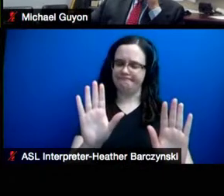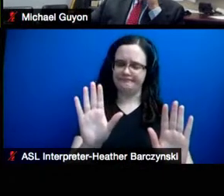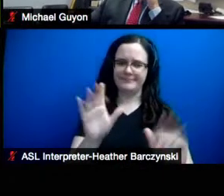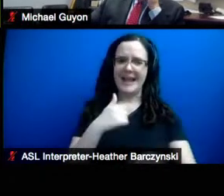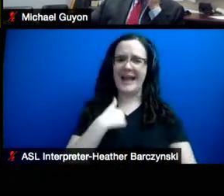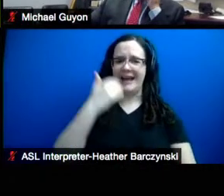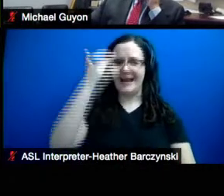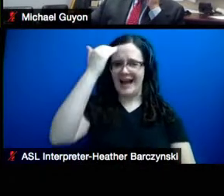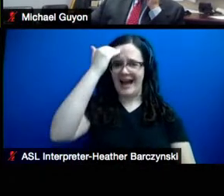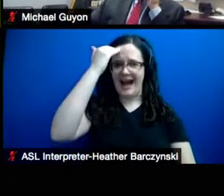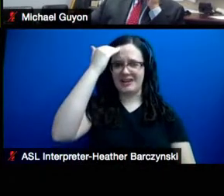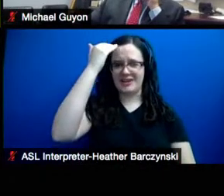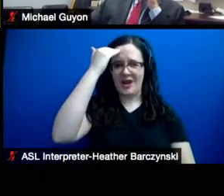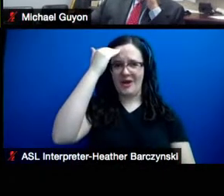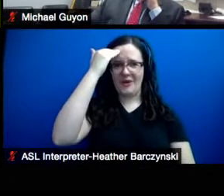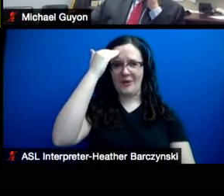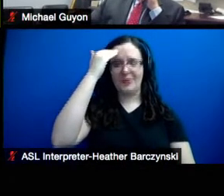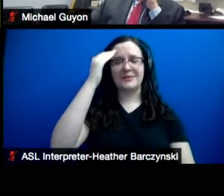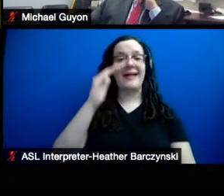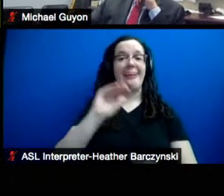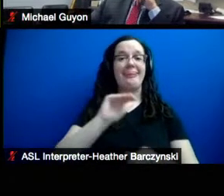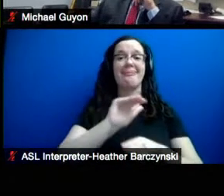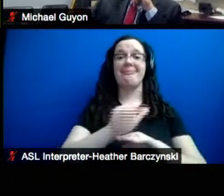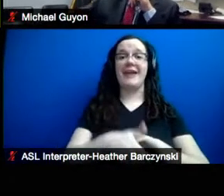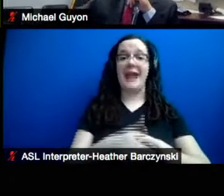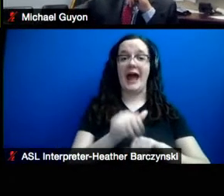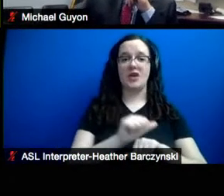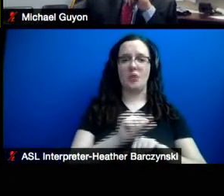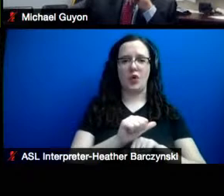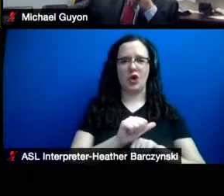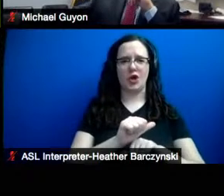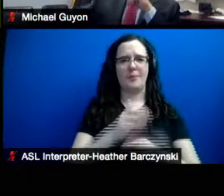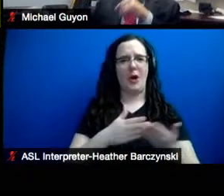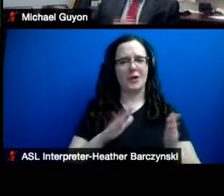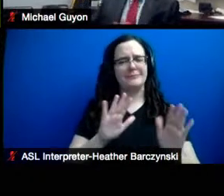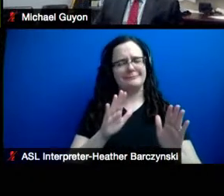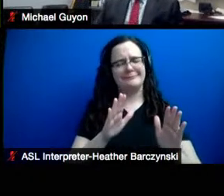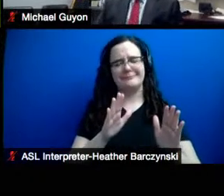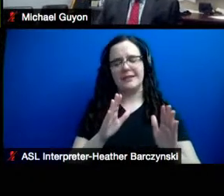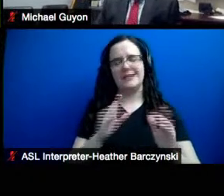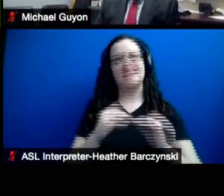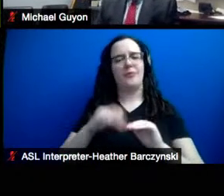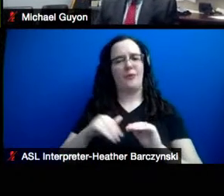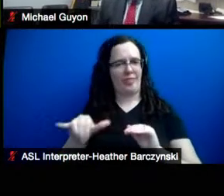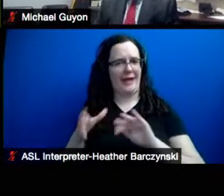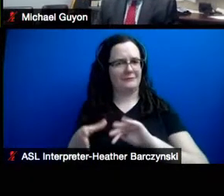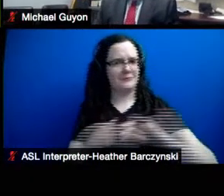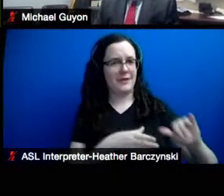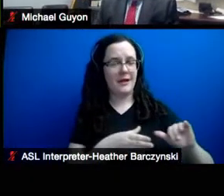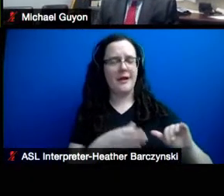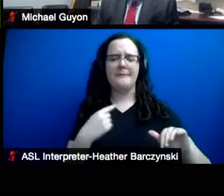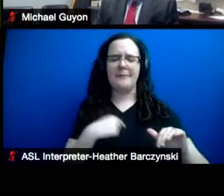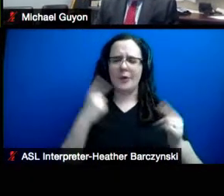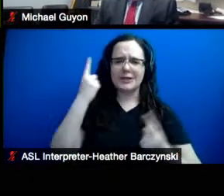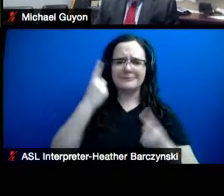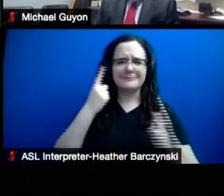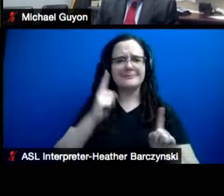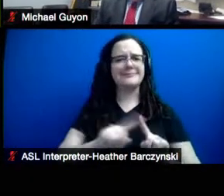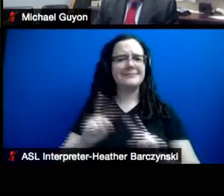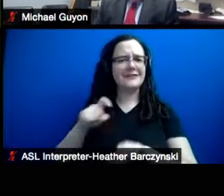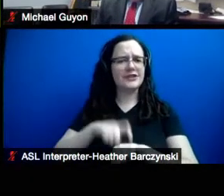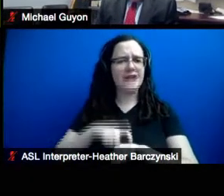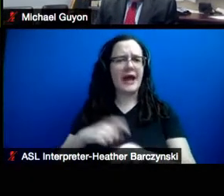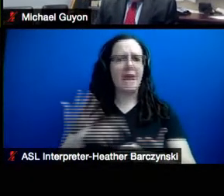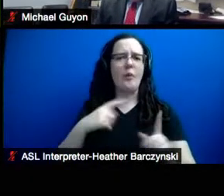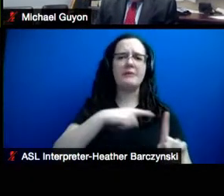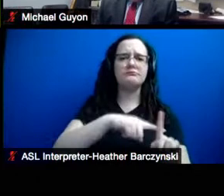of goes beyond the night work period, but as we're juggling these different times and the relative advantages and